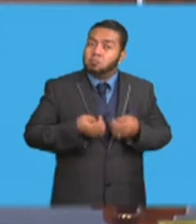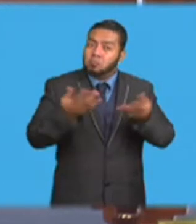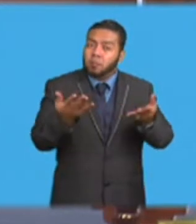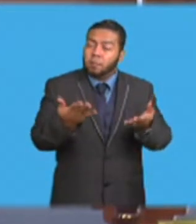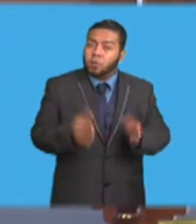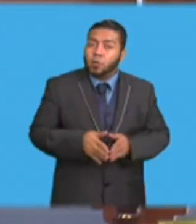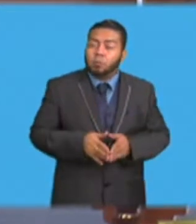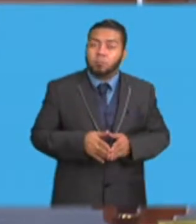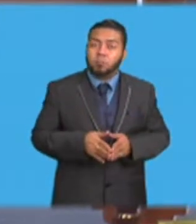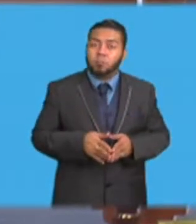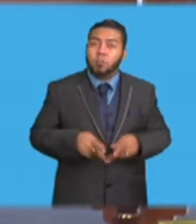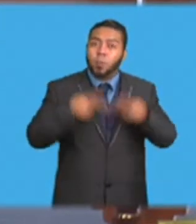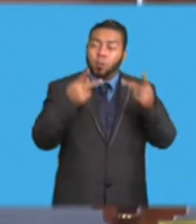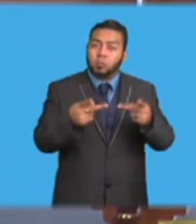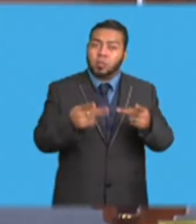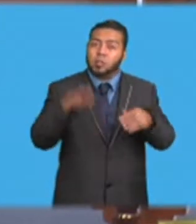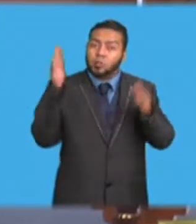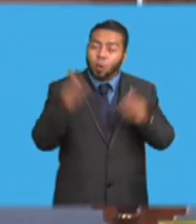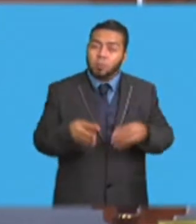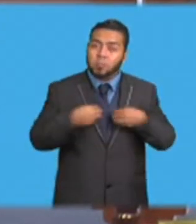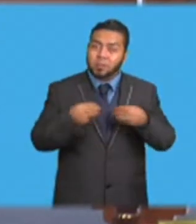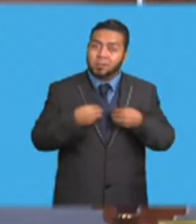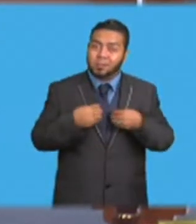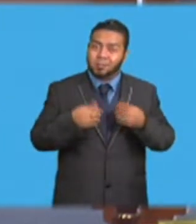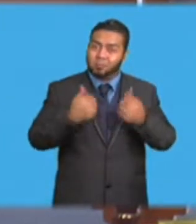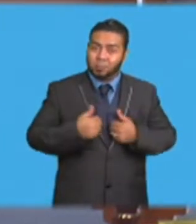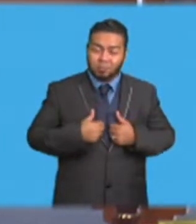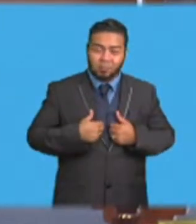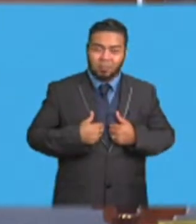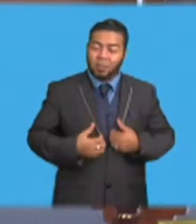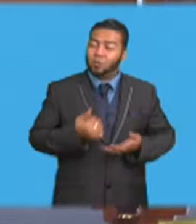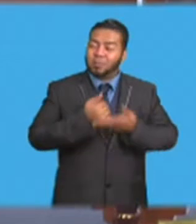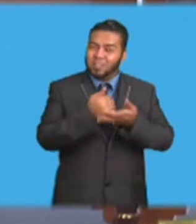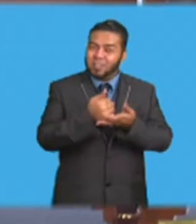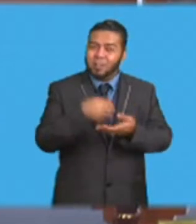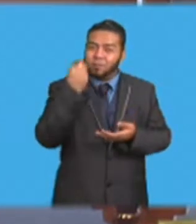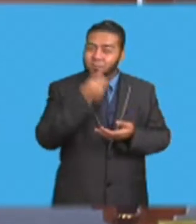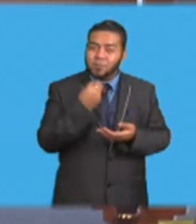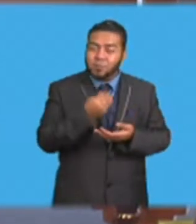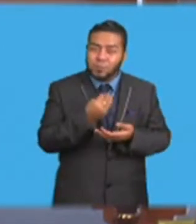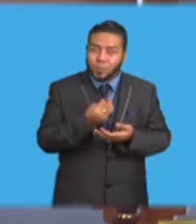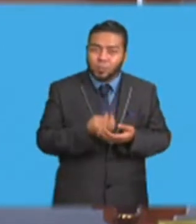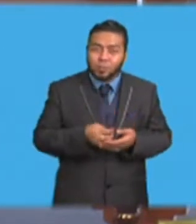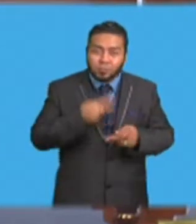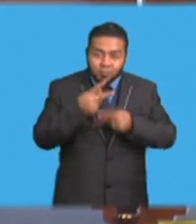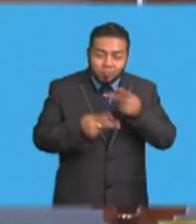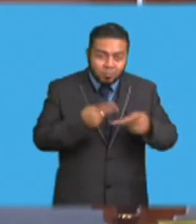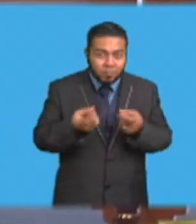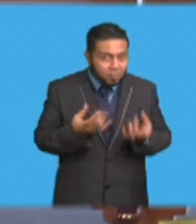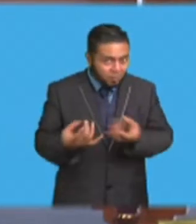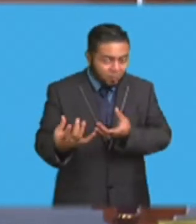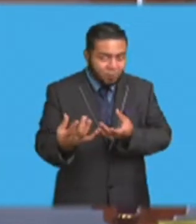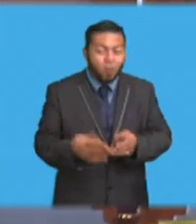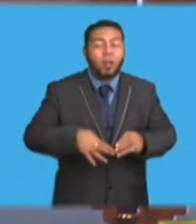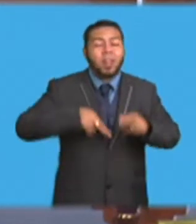homegrown products, promote small business initiatives, assist in food security and nation building. Madam